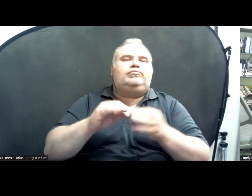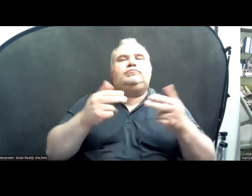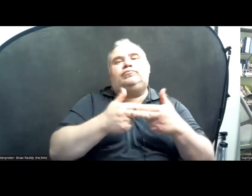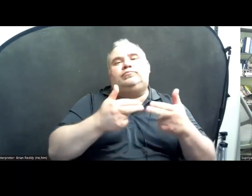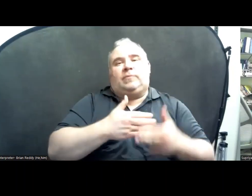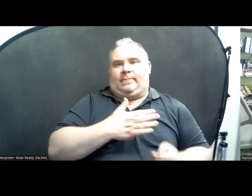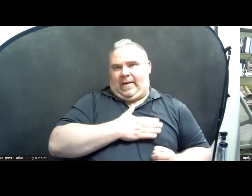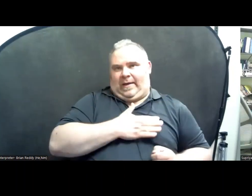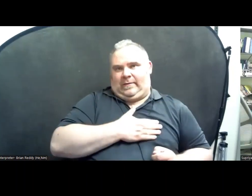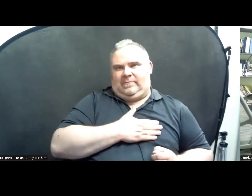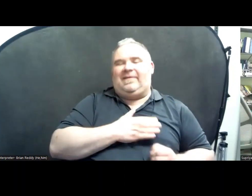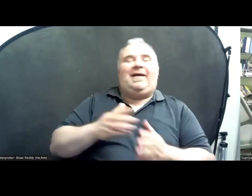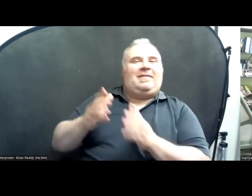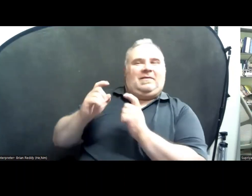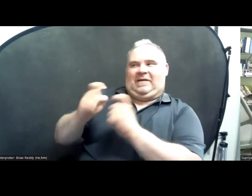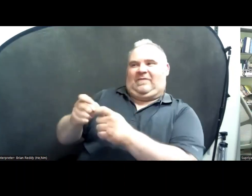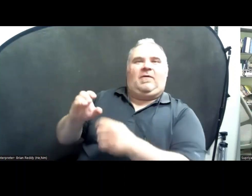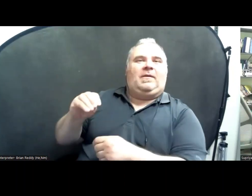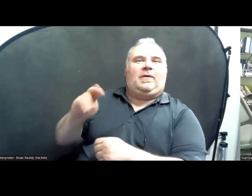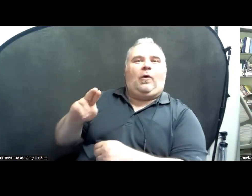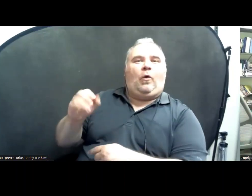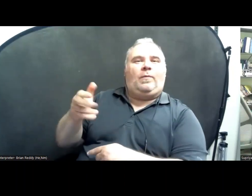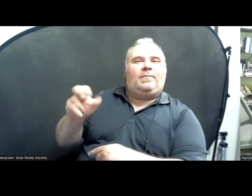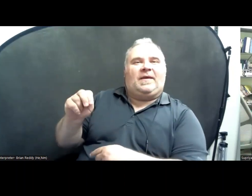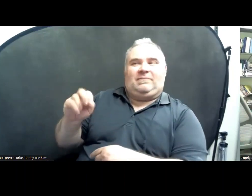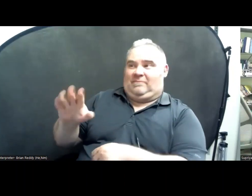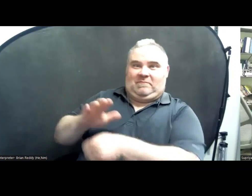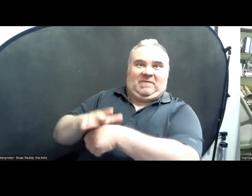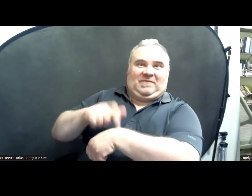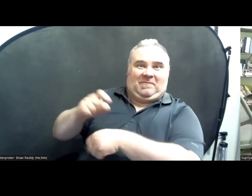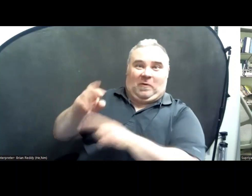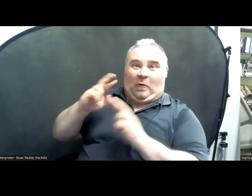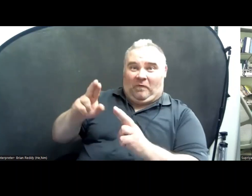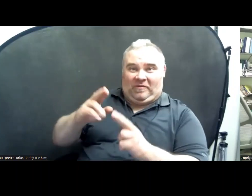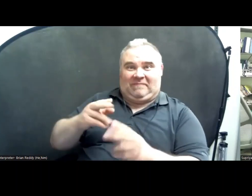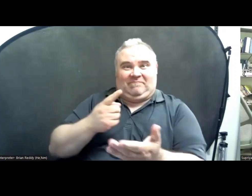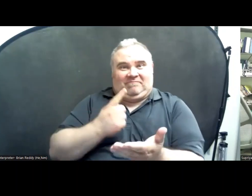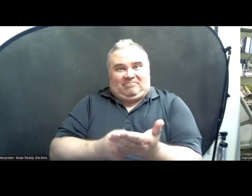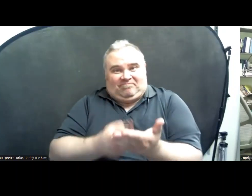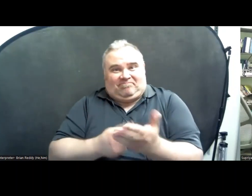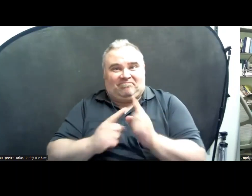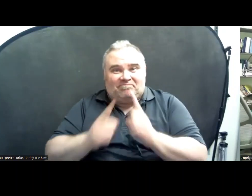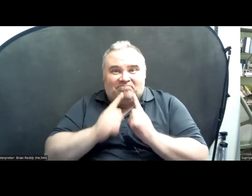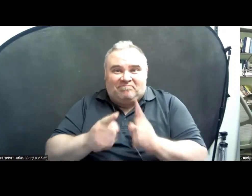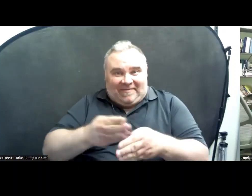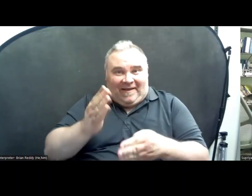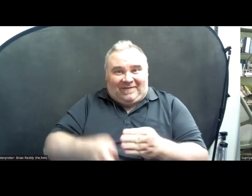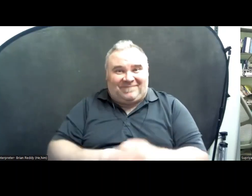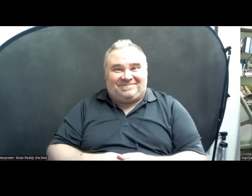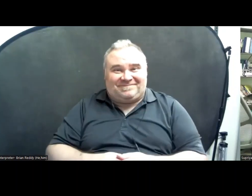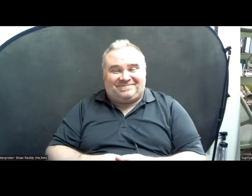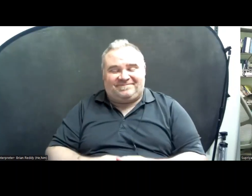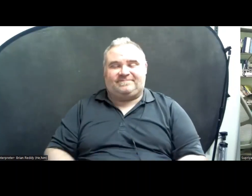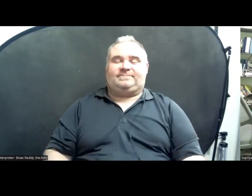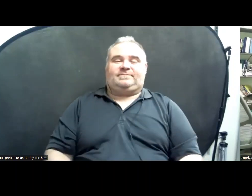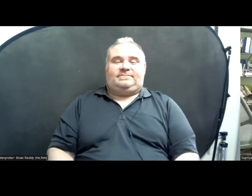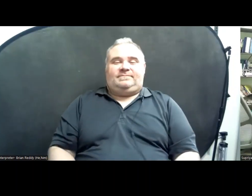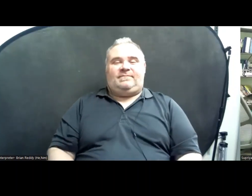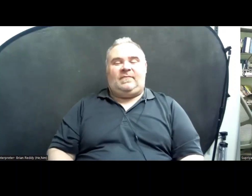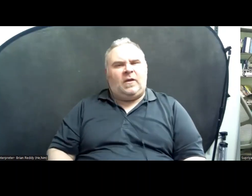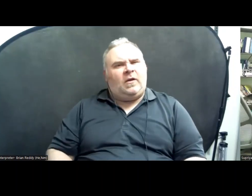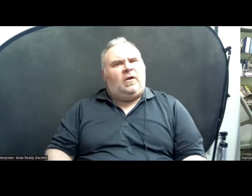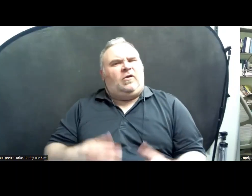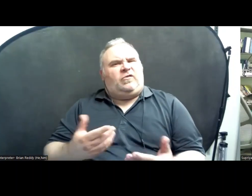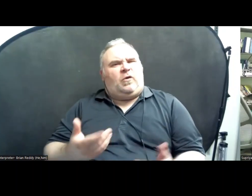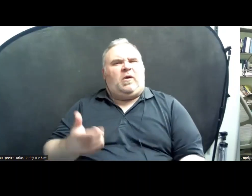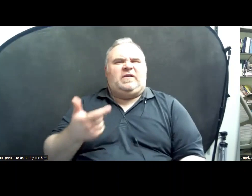to have enough time. And I'm really hope we'll have time for a discussion at the end. So why is geriatric